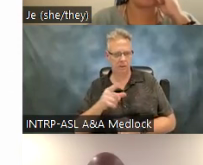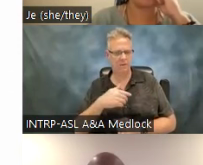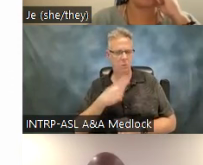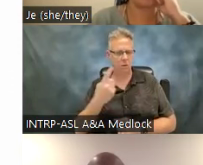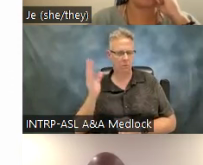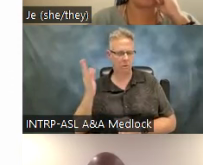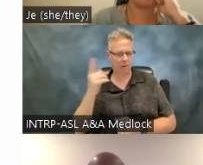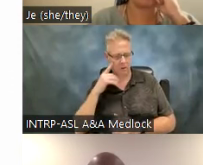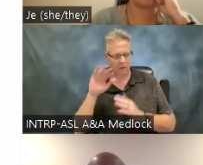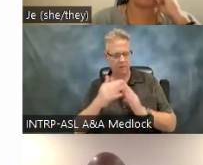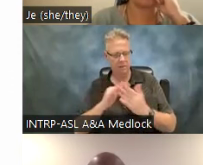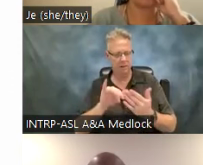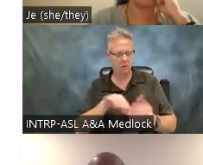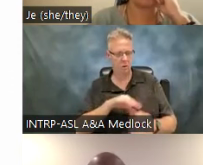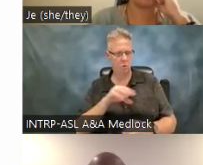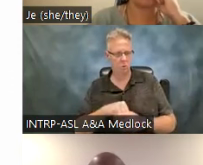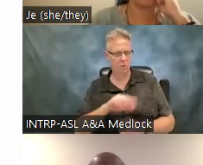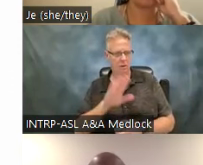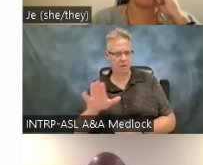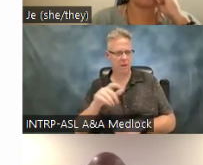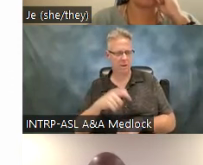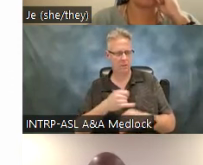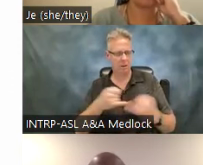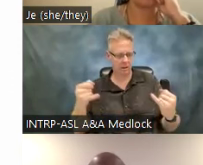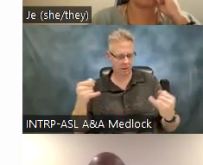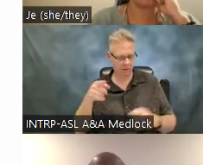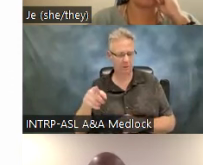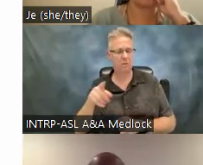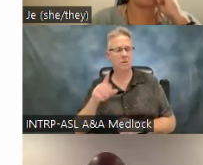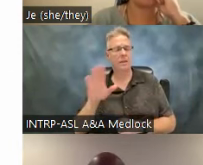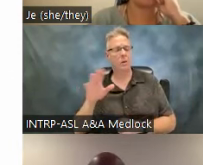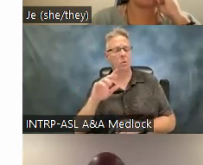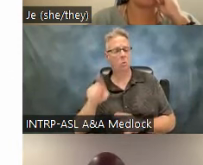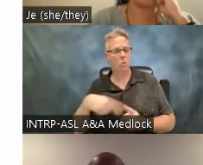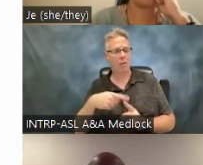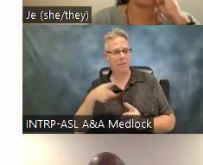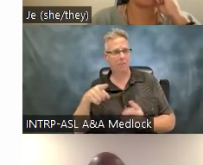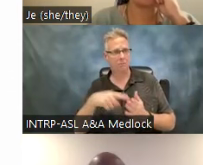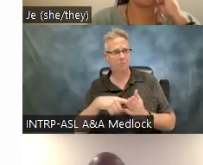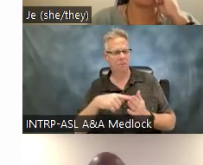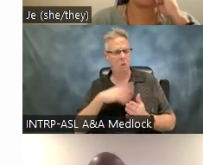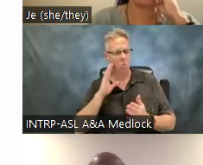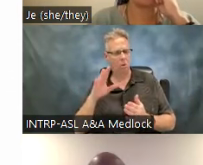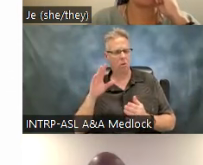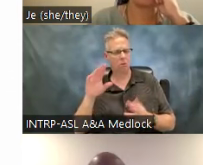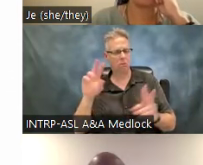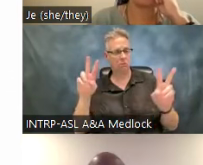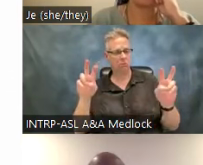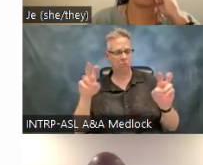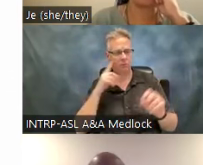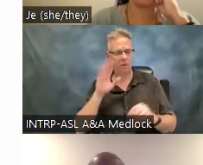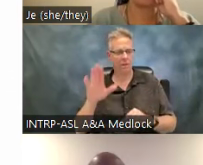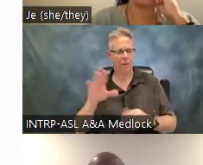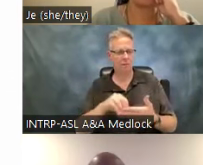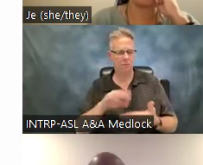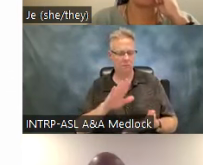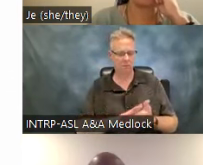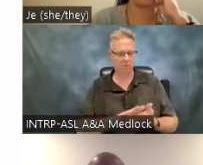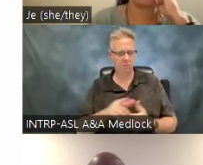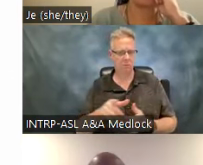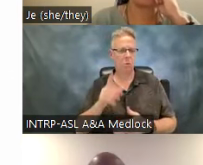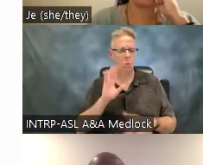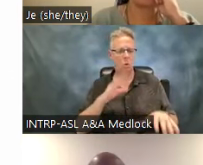presentation to the city that included their timeline, and their timeline, and I'll put it under quotations from what they wrote,